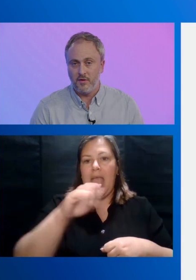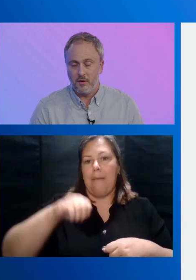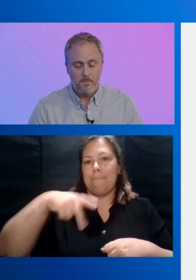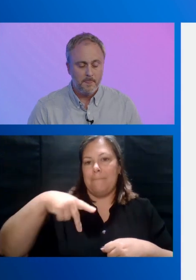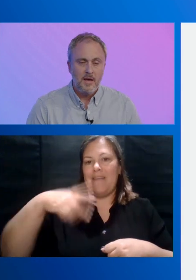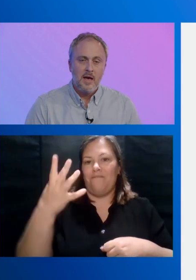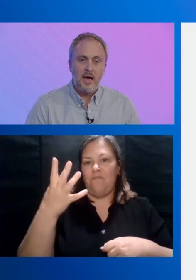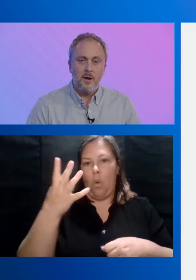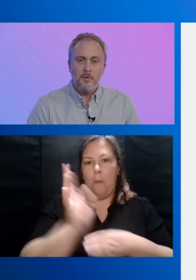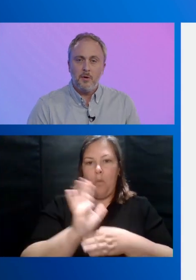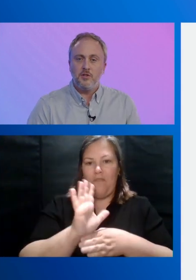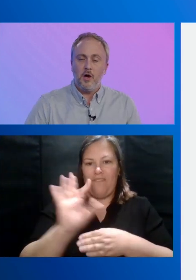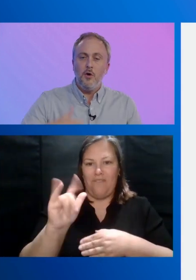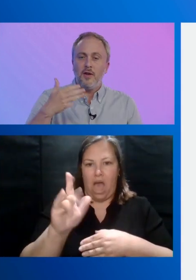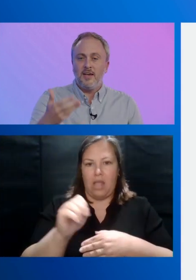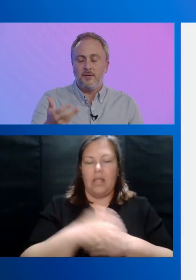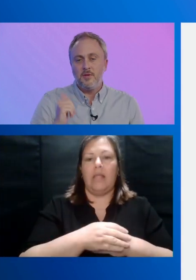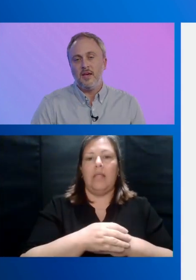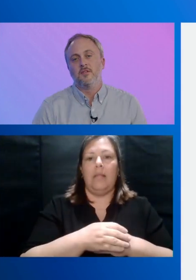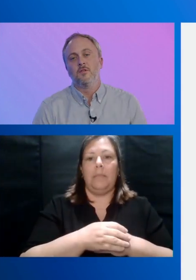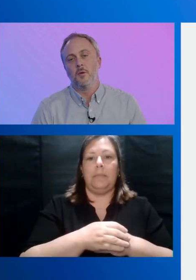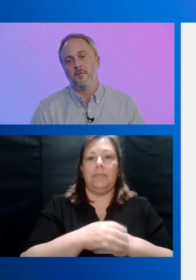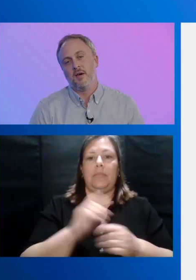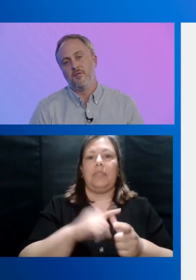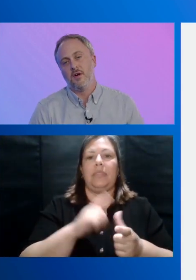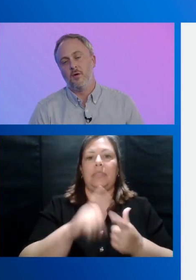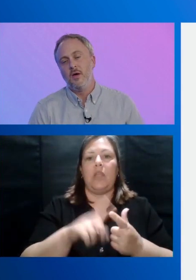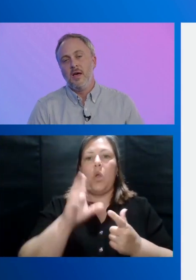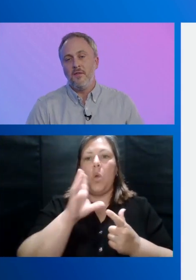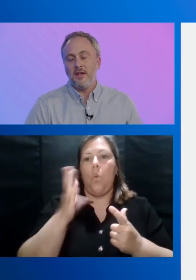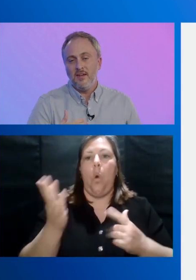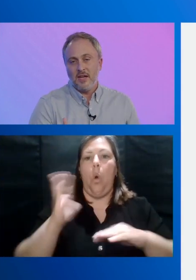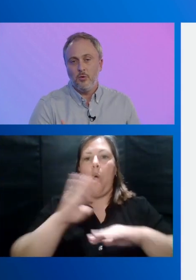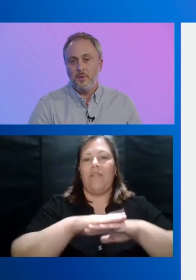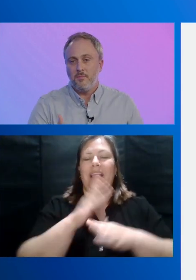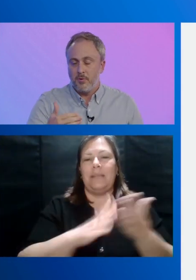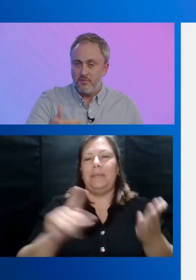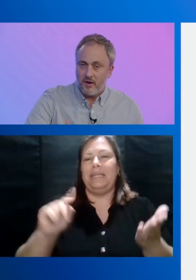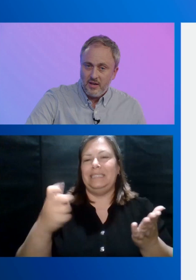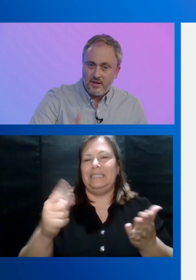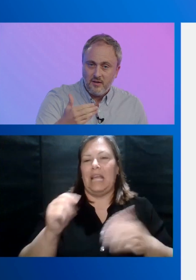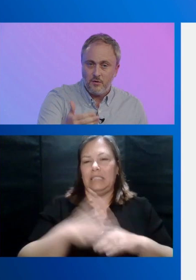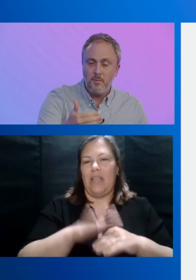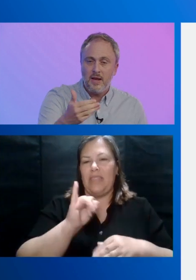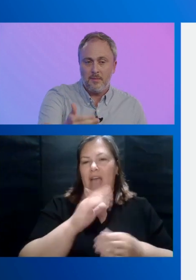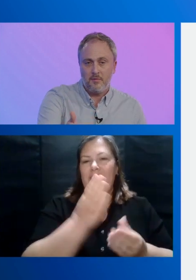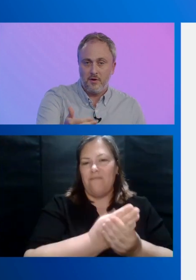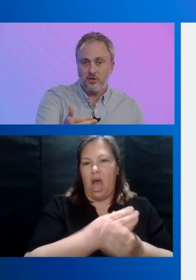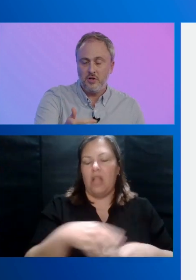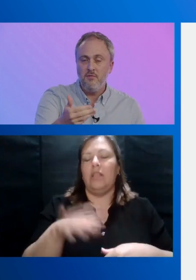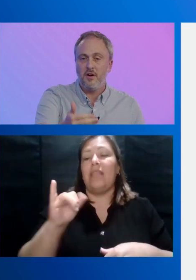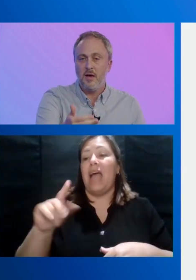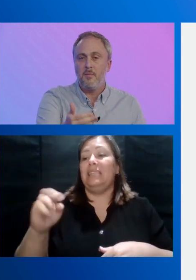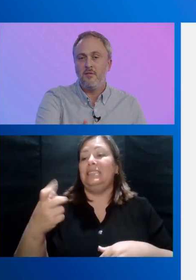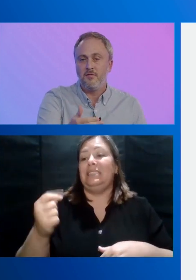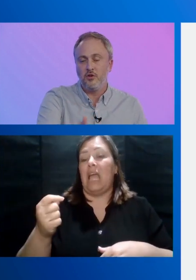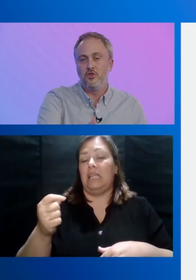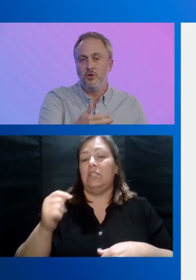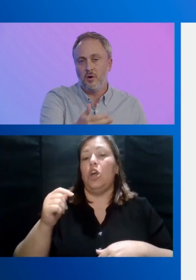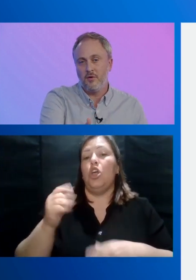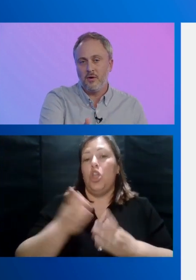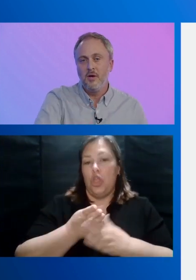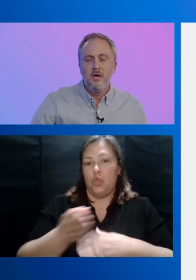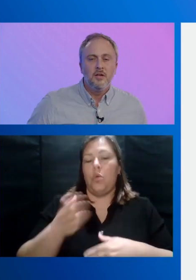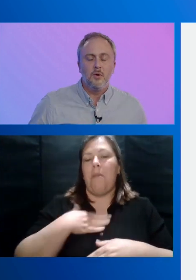movie file. And I'm going to overlay some text on top of that file. And that text will be provided to my Lambda function via my